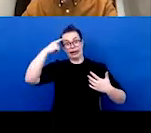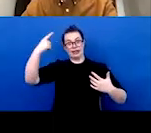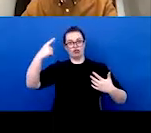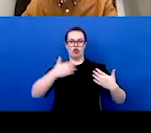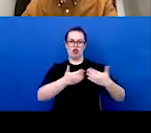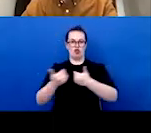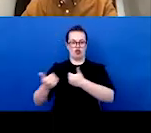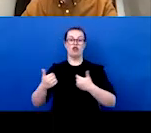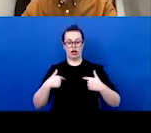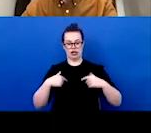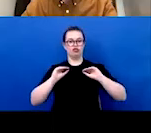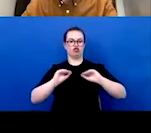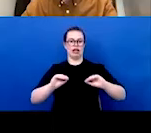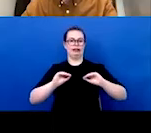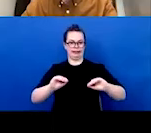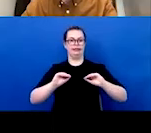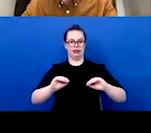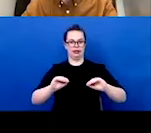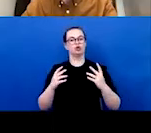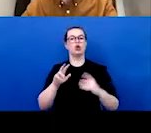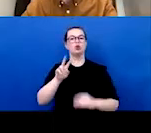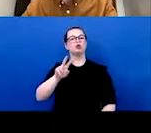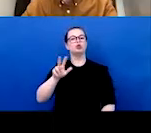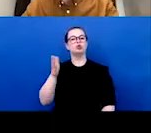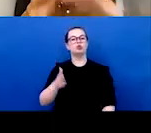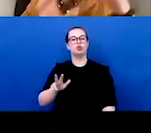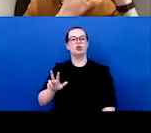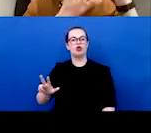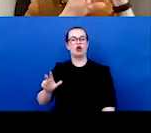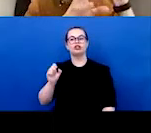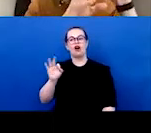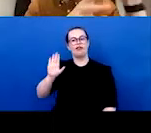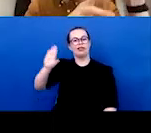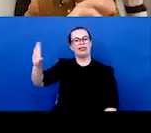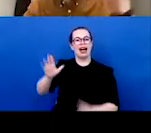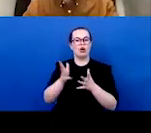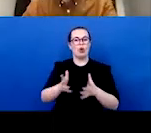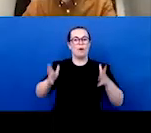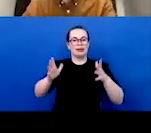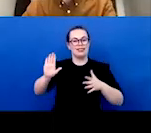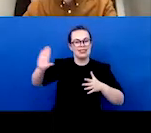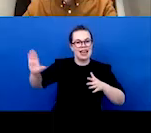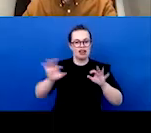on 2/3 of the Kim and Osterhout corpus, so the actual sentences that they used in